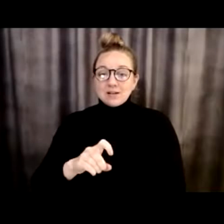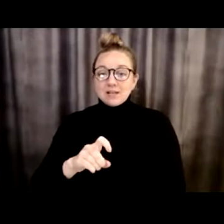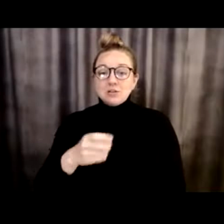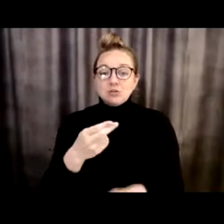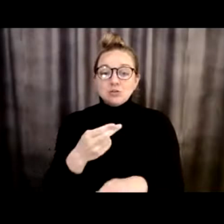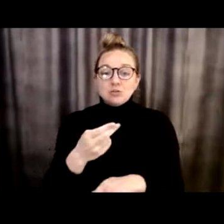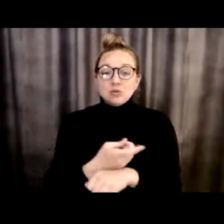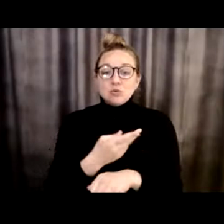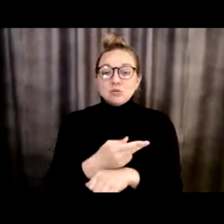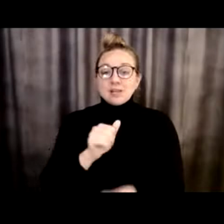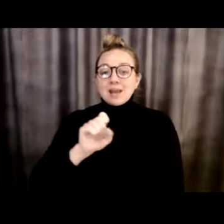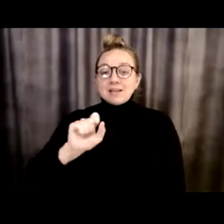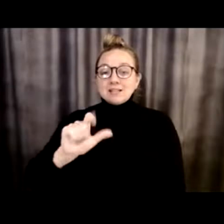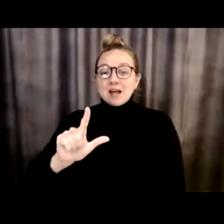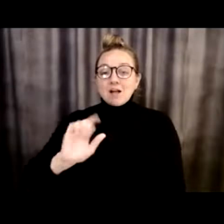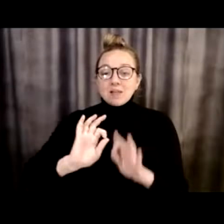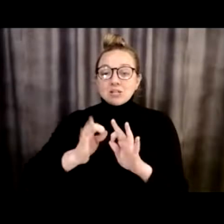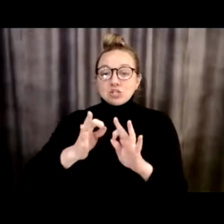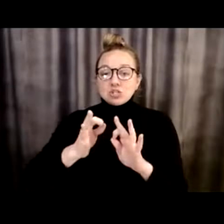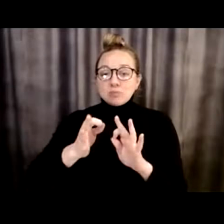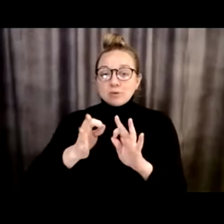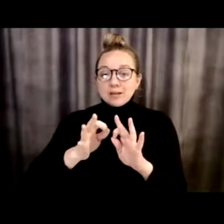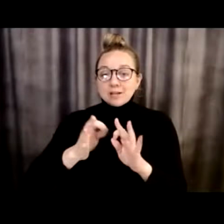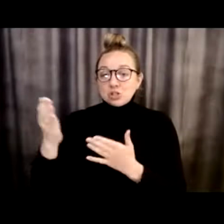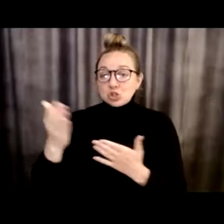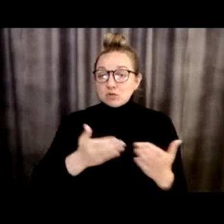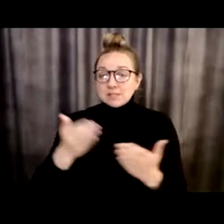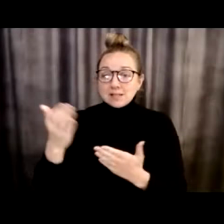their breakout room? Raise your hand, give an emoji,